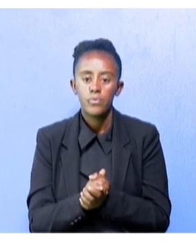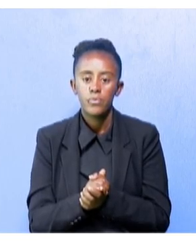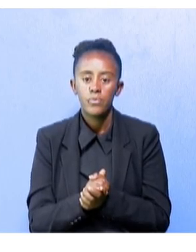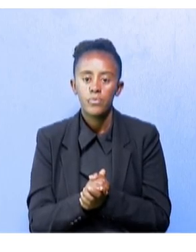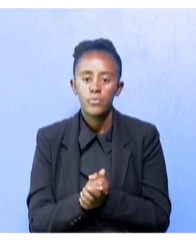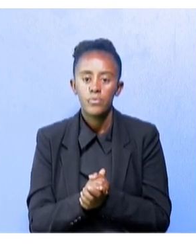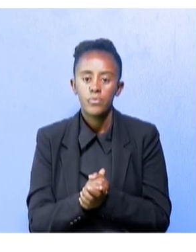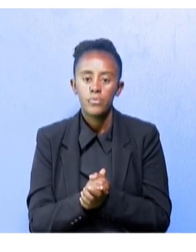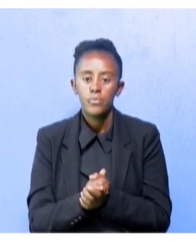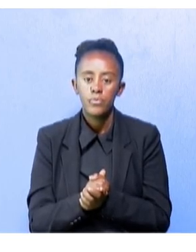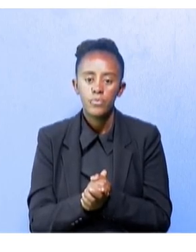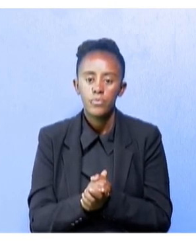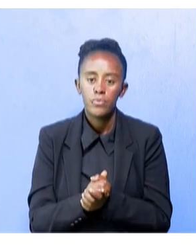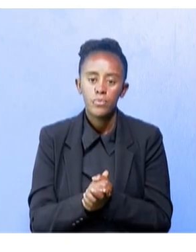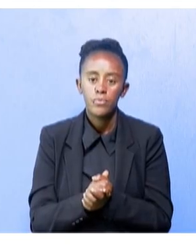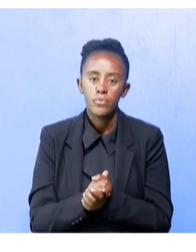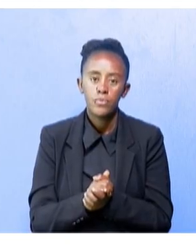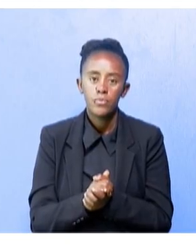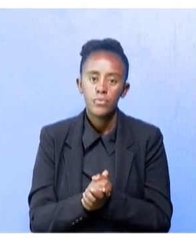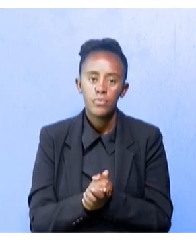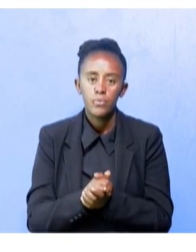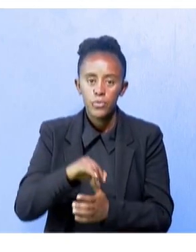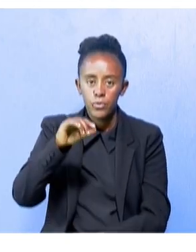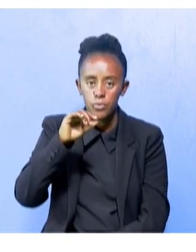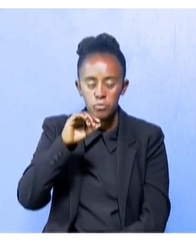right, was born